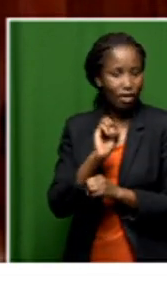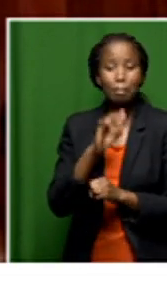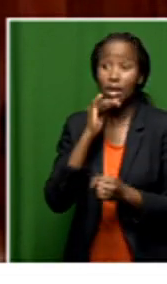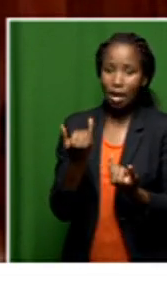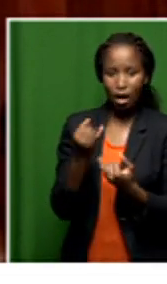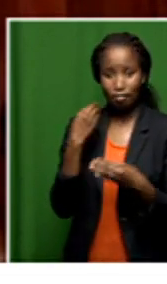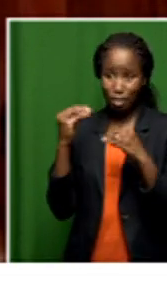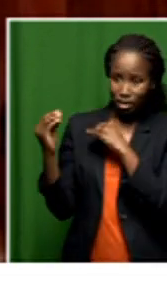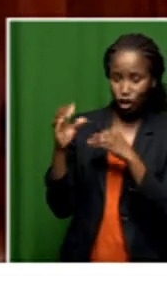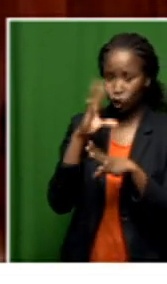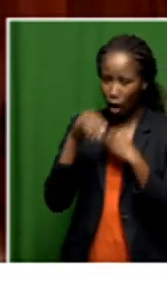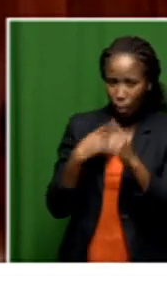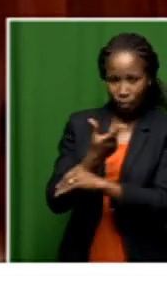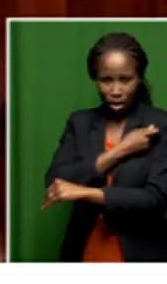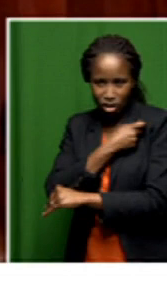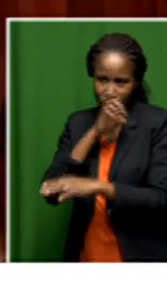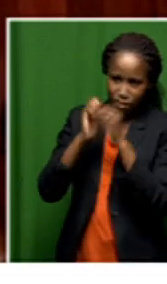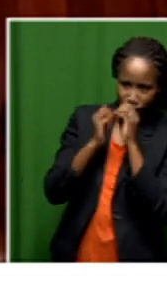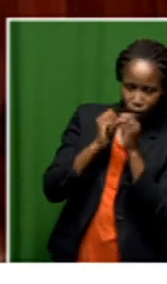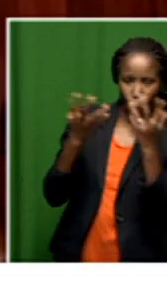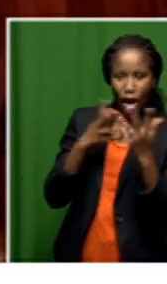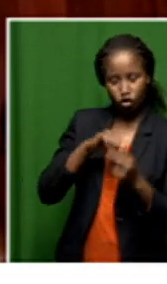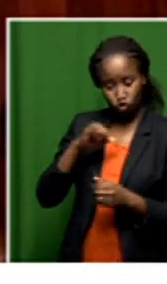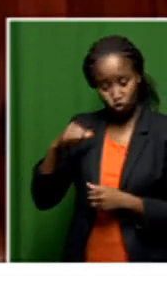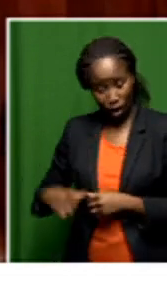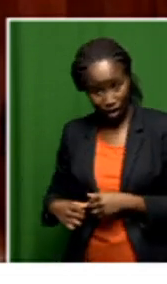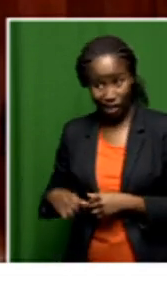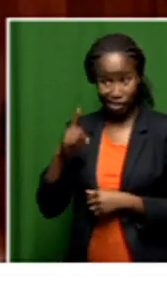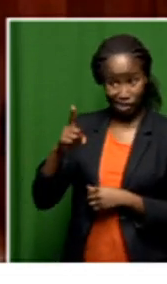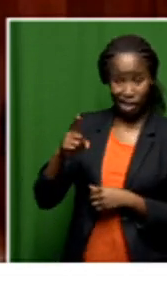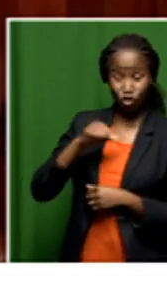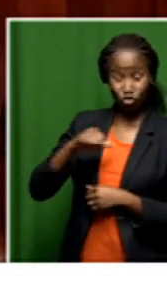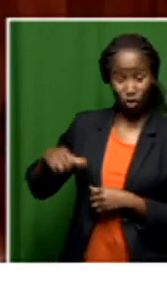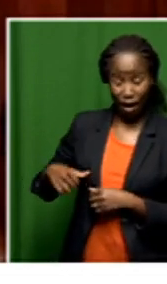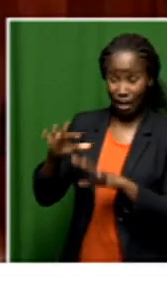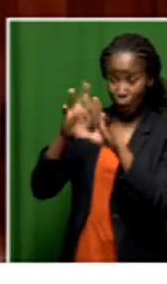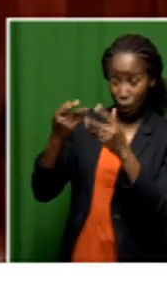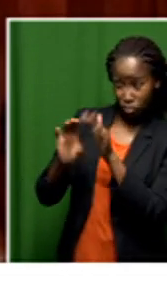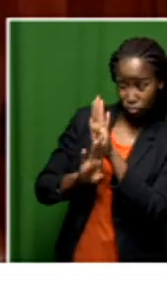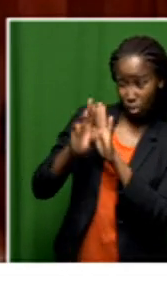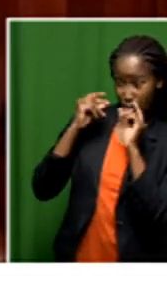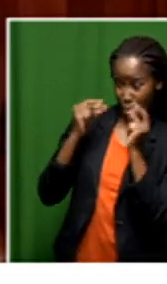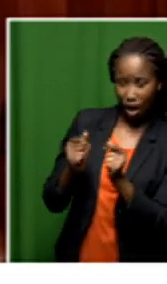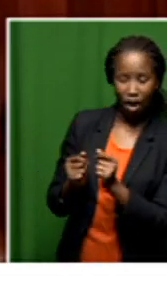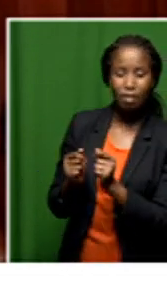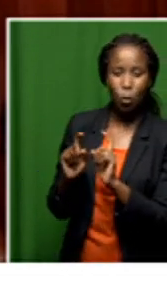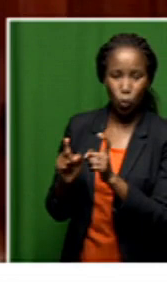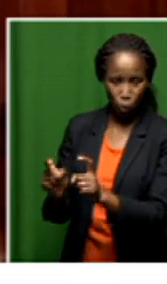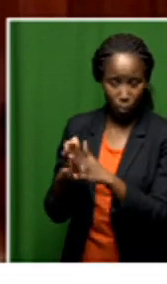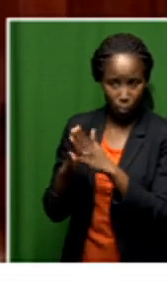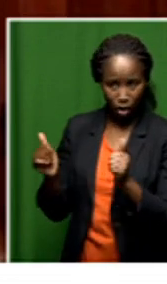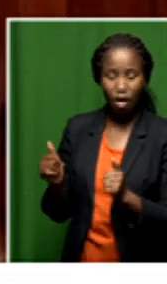vaccine-making companies or investing in China. The world's fastest-growing economy. And I guess in the US with the big tech